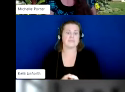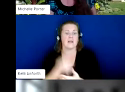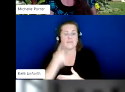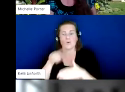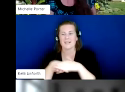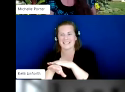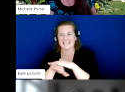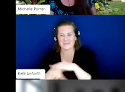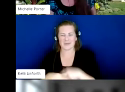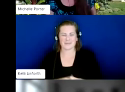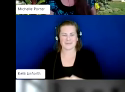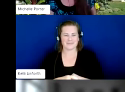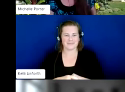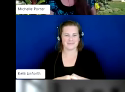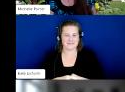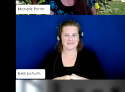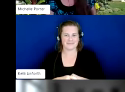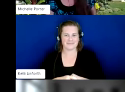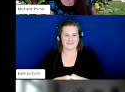accessibility.